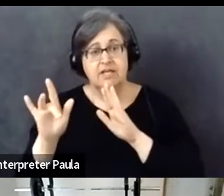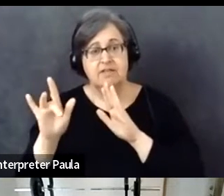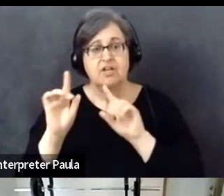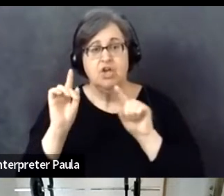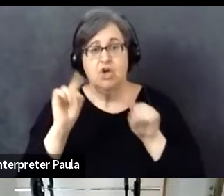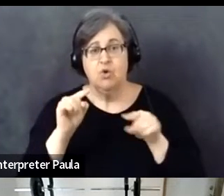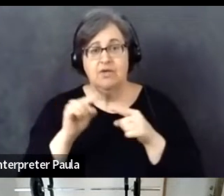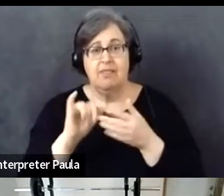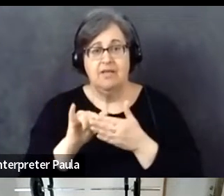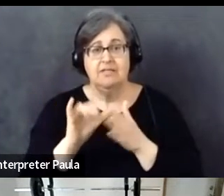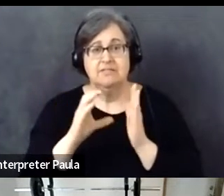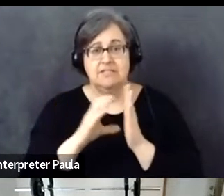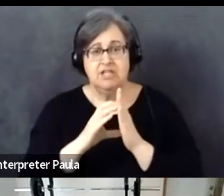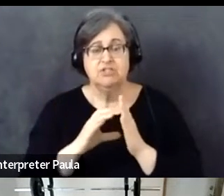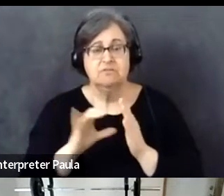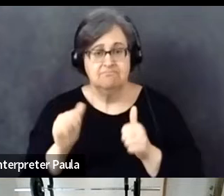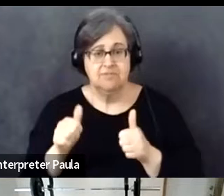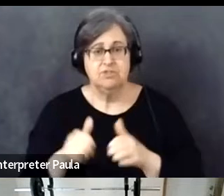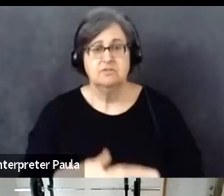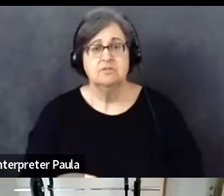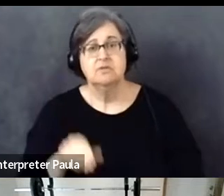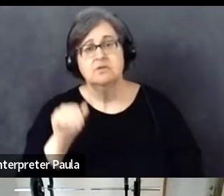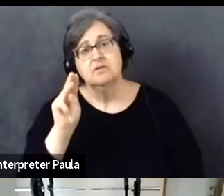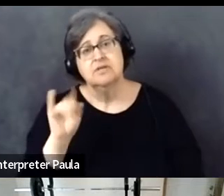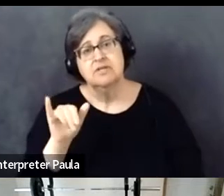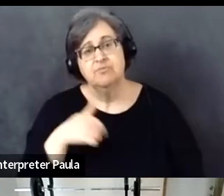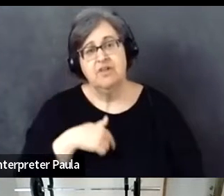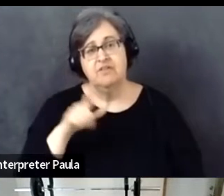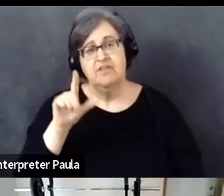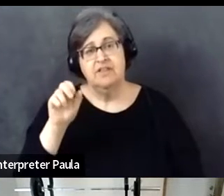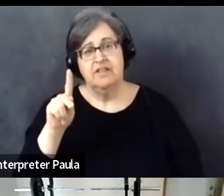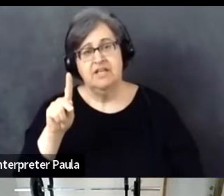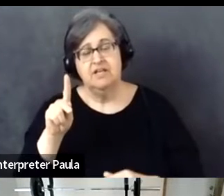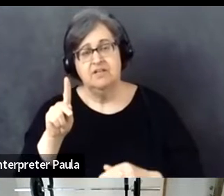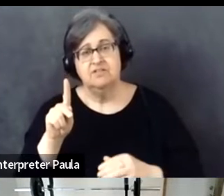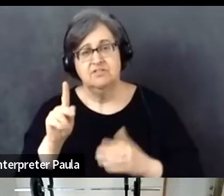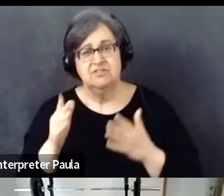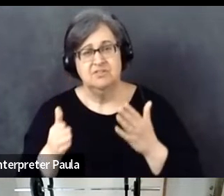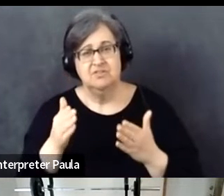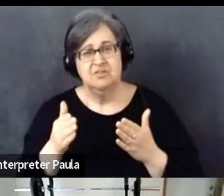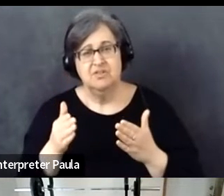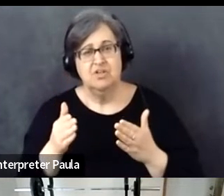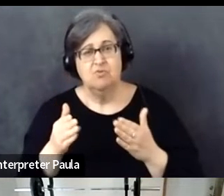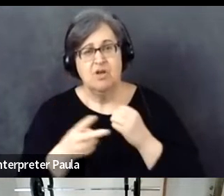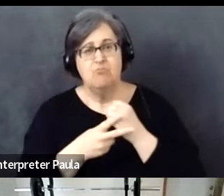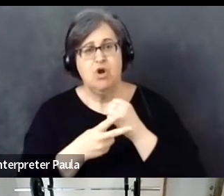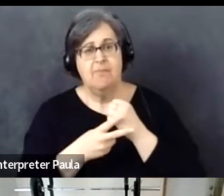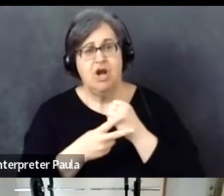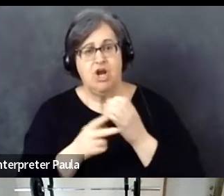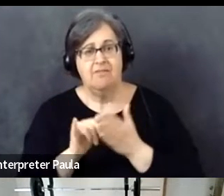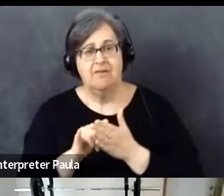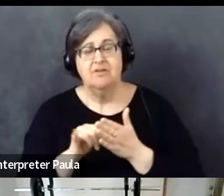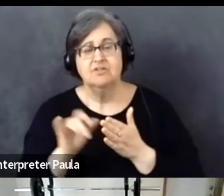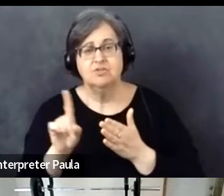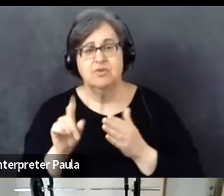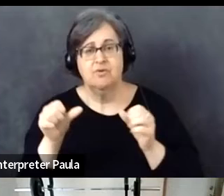that section. So yeah, that link that I set there is, you might just want to bookmark that, because that is where they